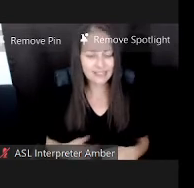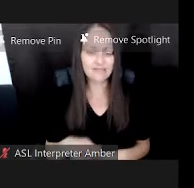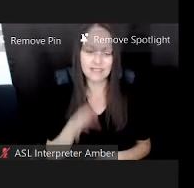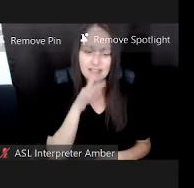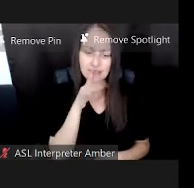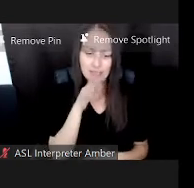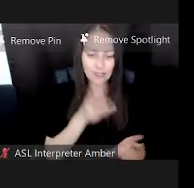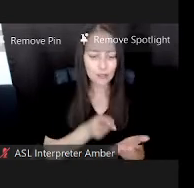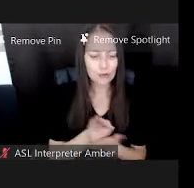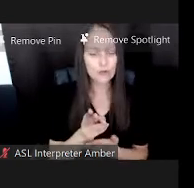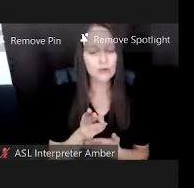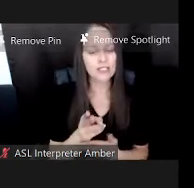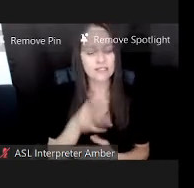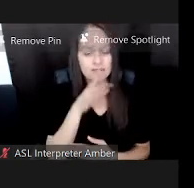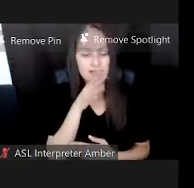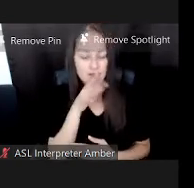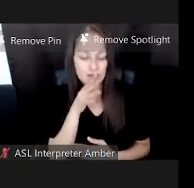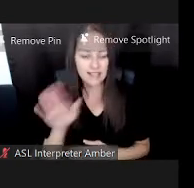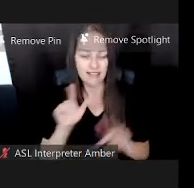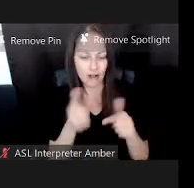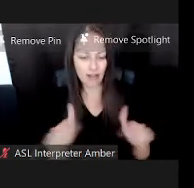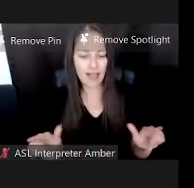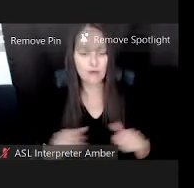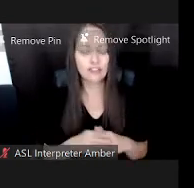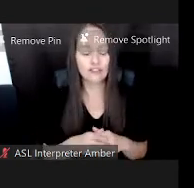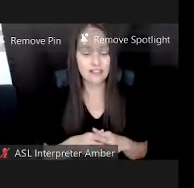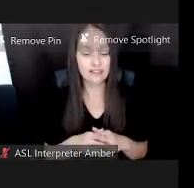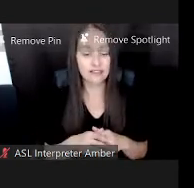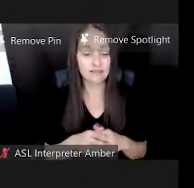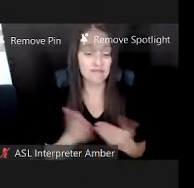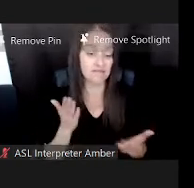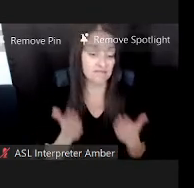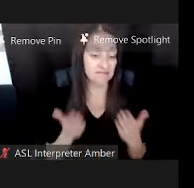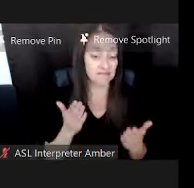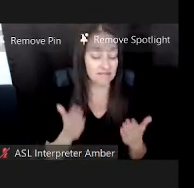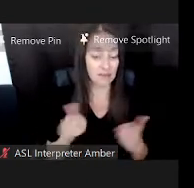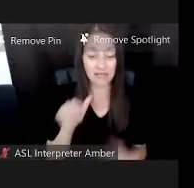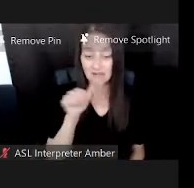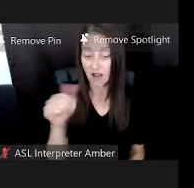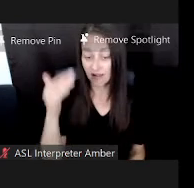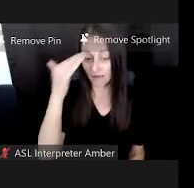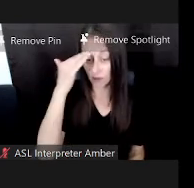these languages that may on occasion be unfamiliar